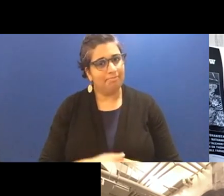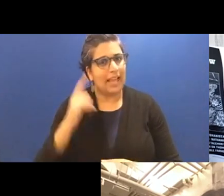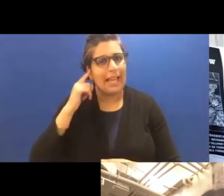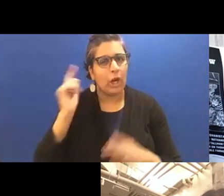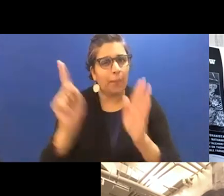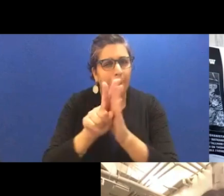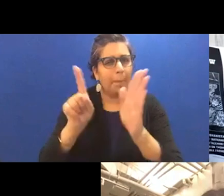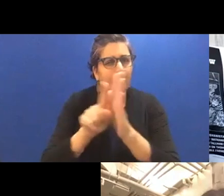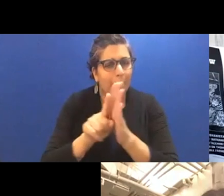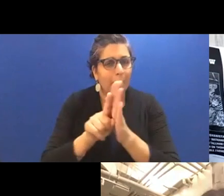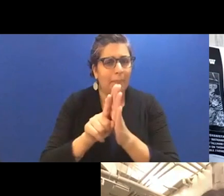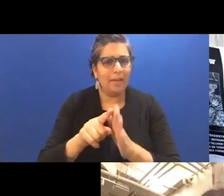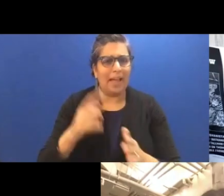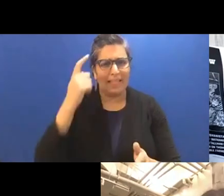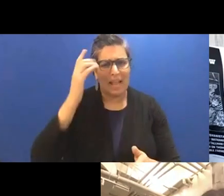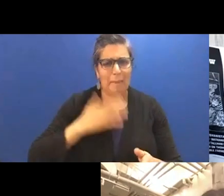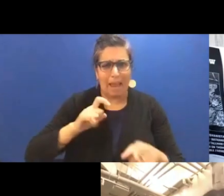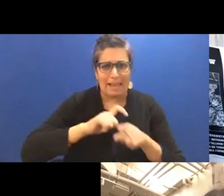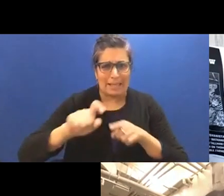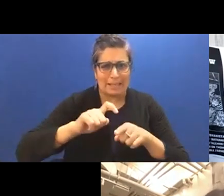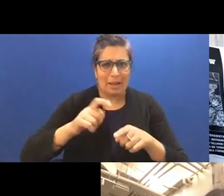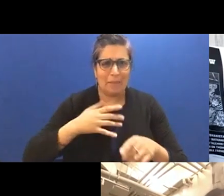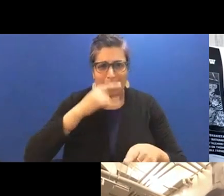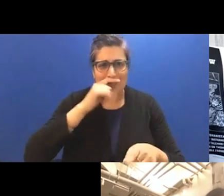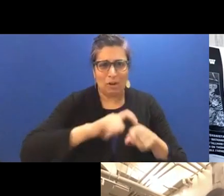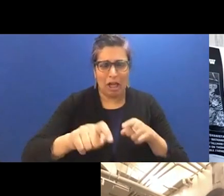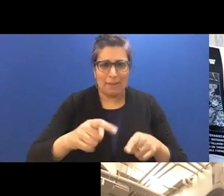Let's see, it's like my kids are calling me in the background right now to say goodnight.